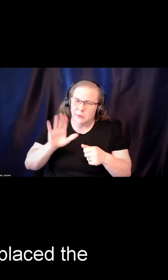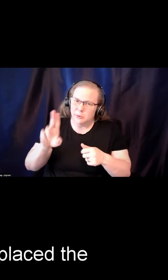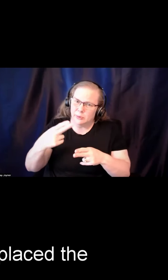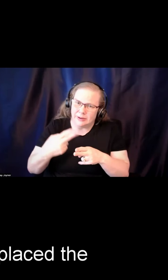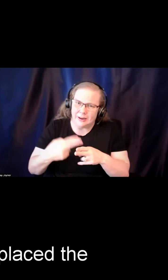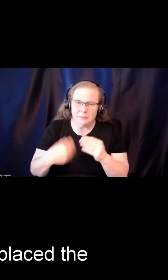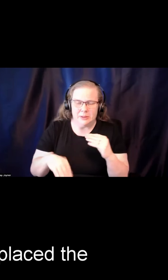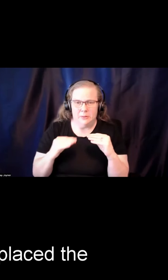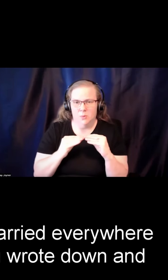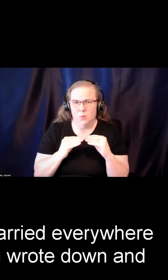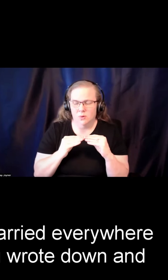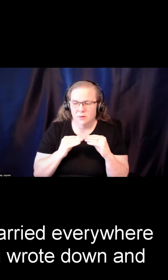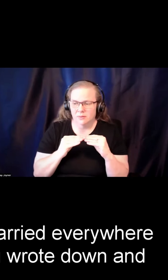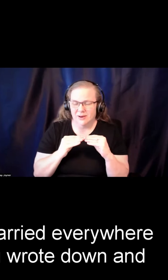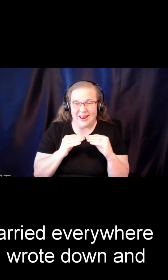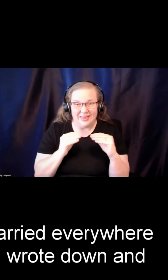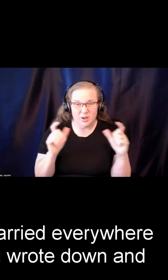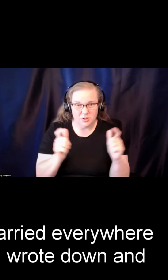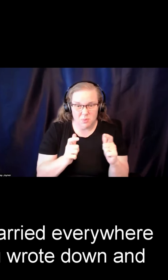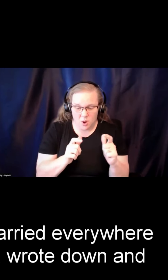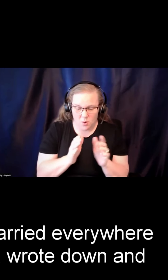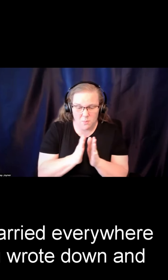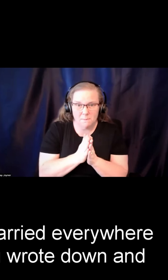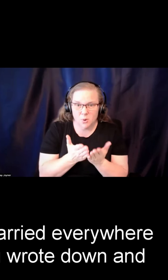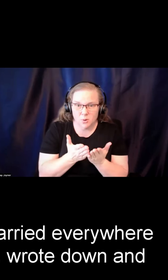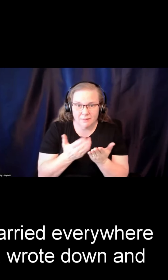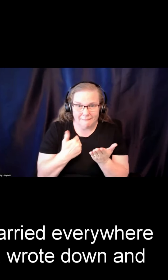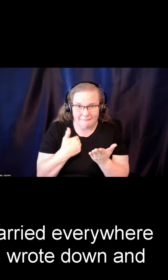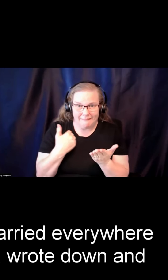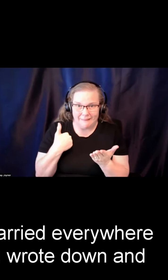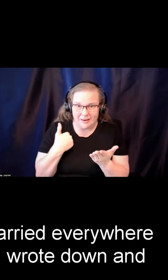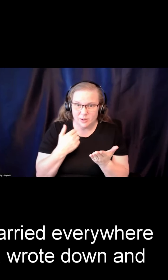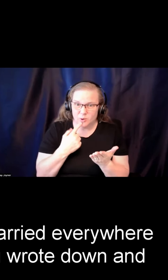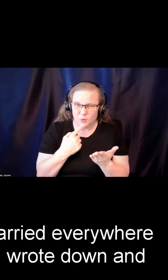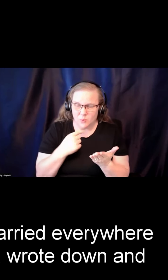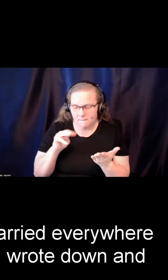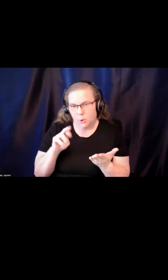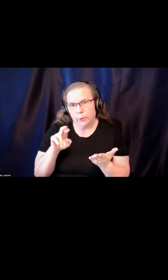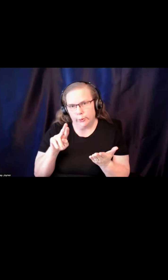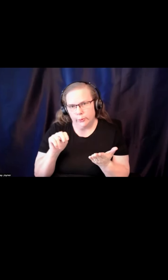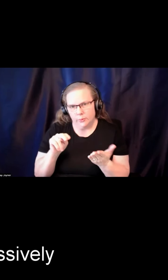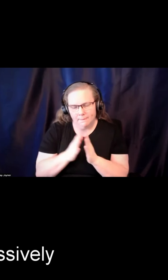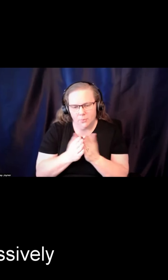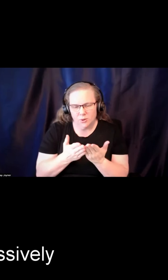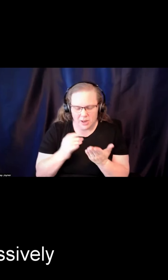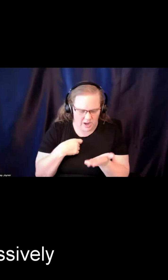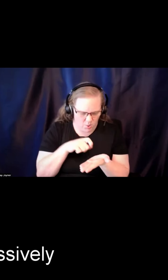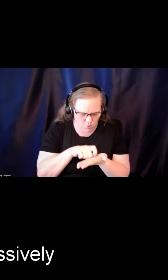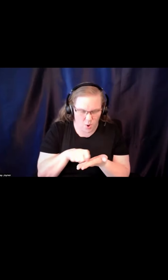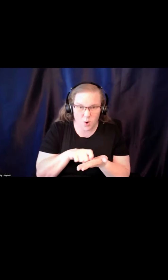and that I have misplaced the small maroon book I carried everywhere that year, in which you wrote down and